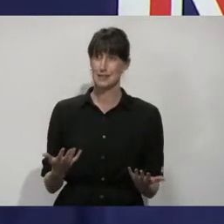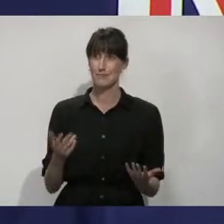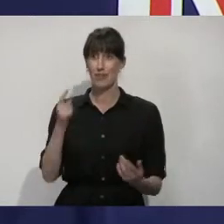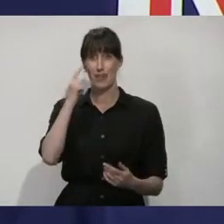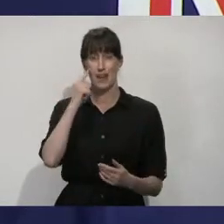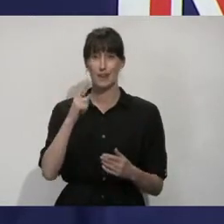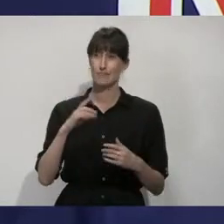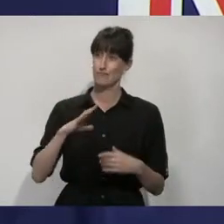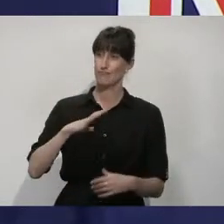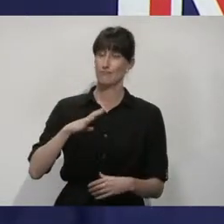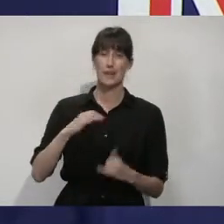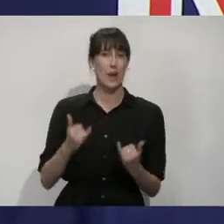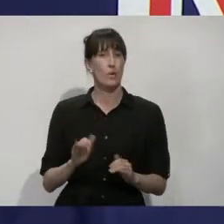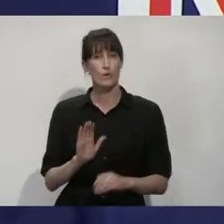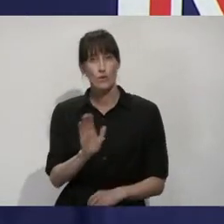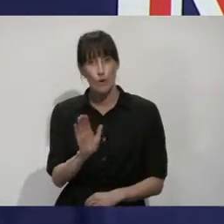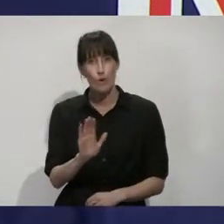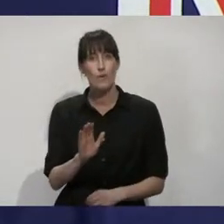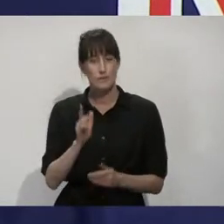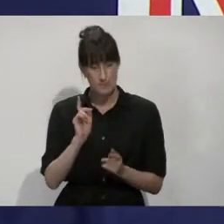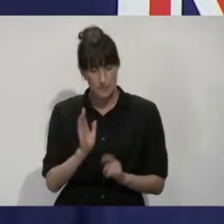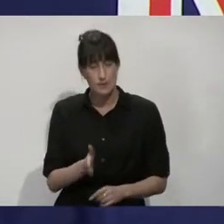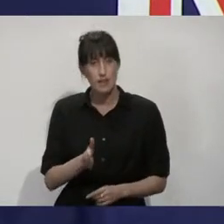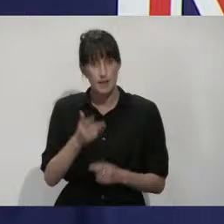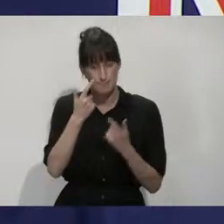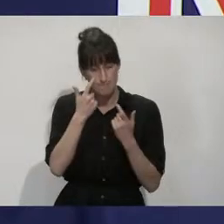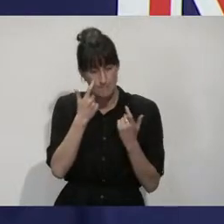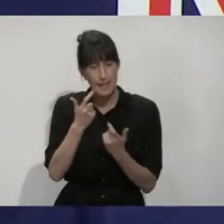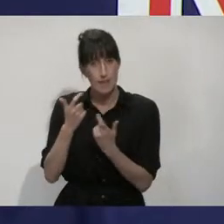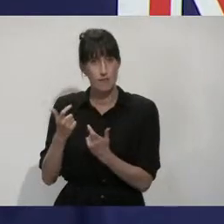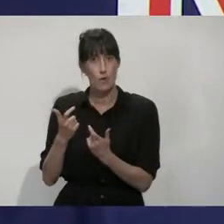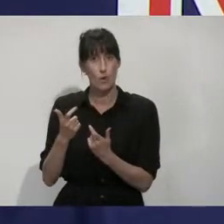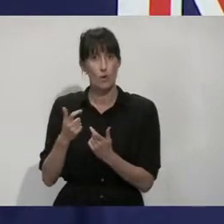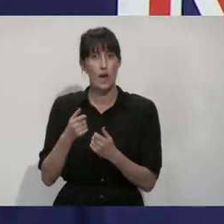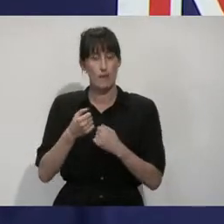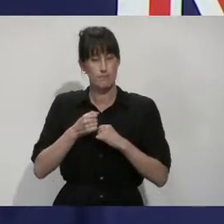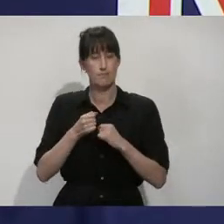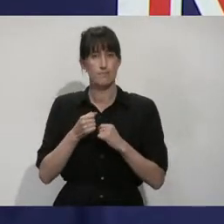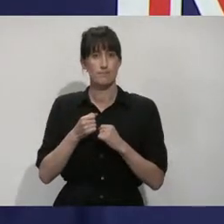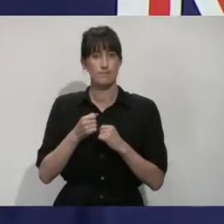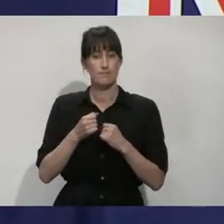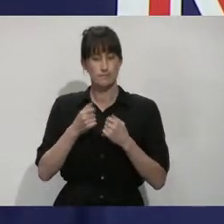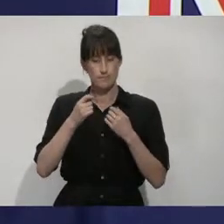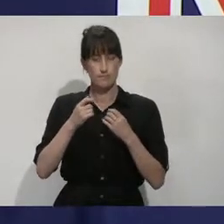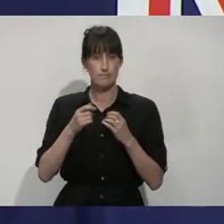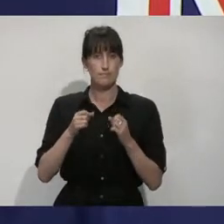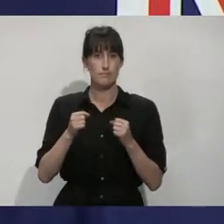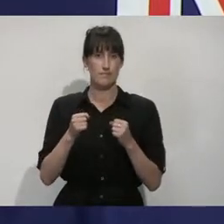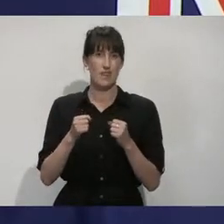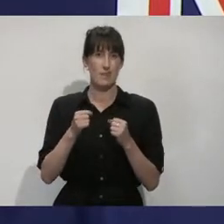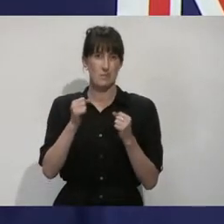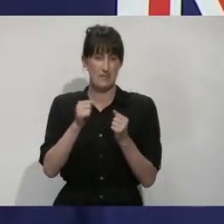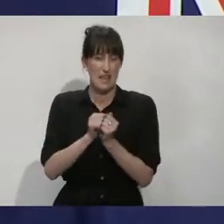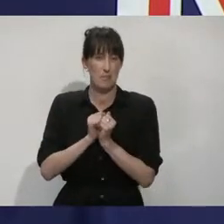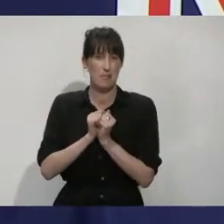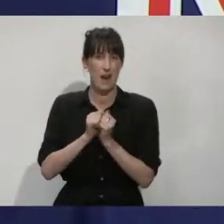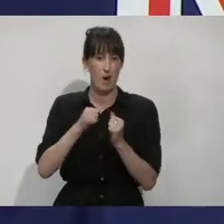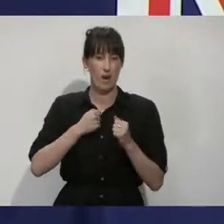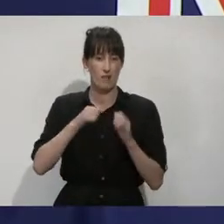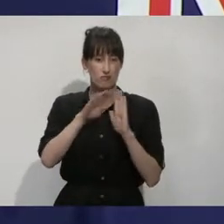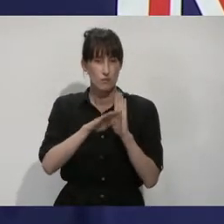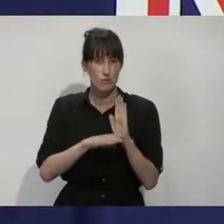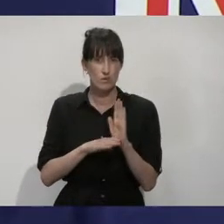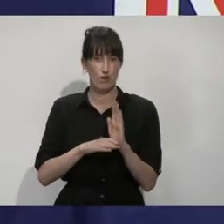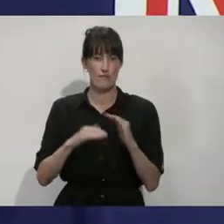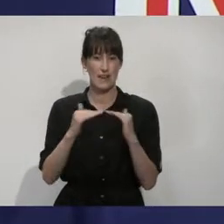here. We need to be continuing to take the proper precautions. I acknowledge that restrictions are difficult and frustrating,